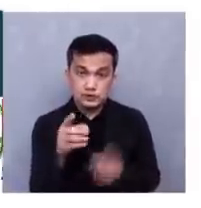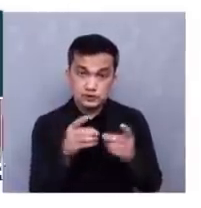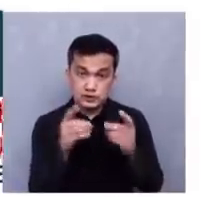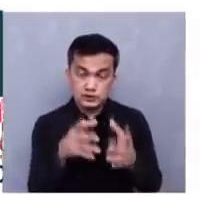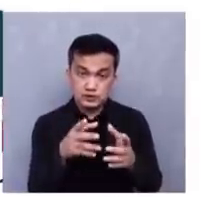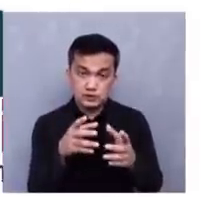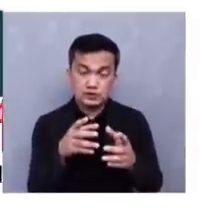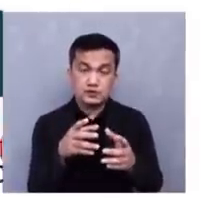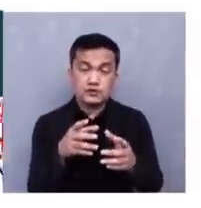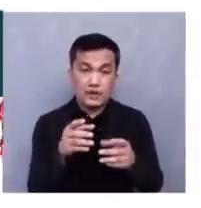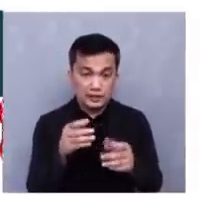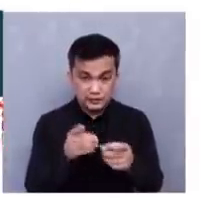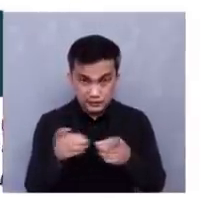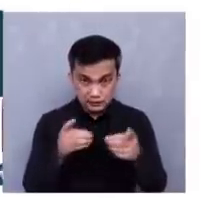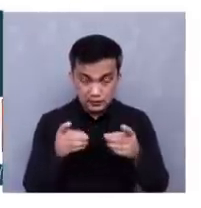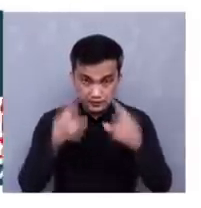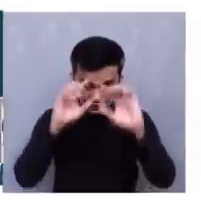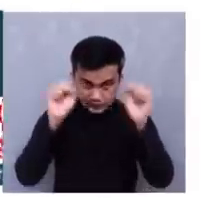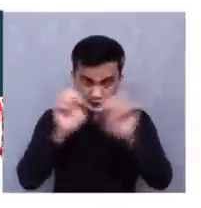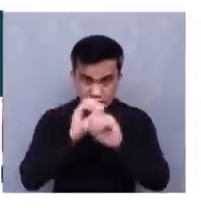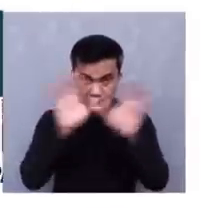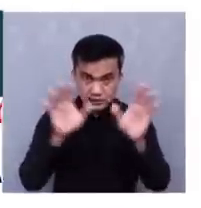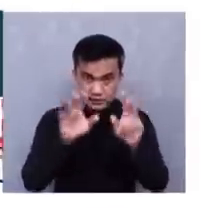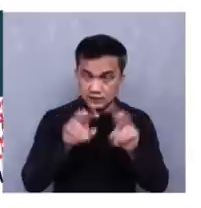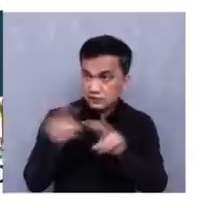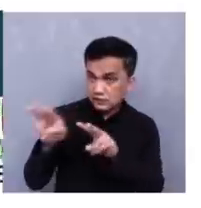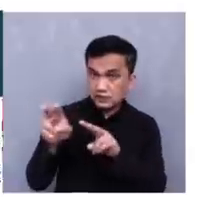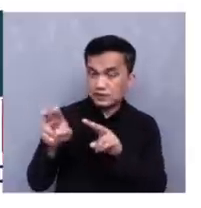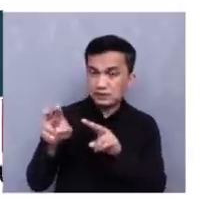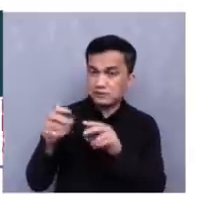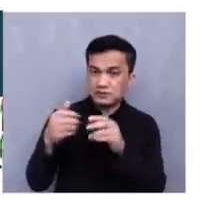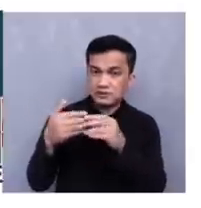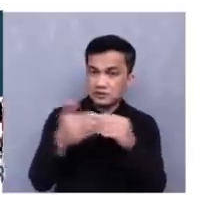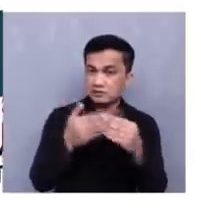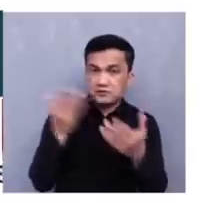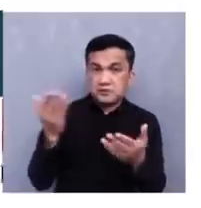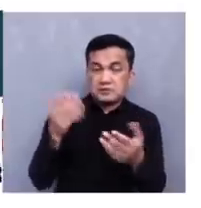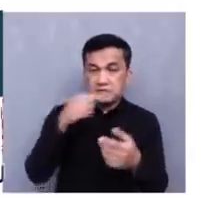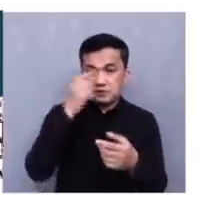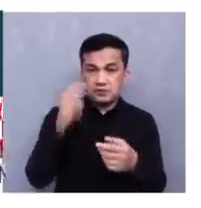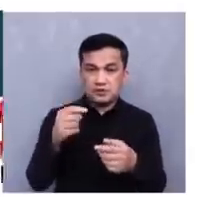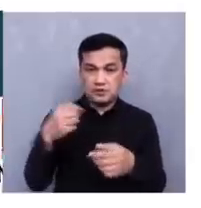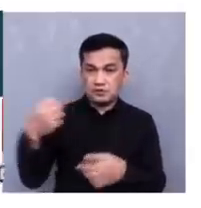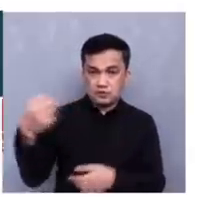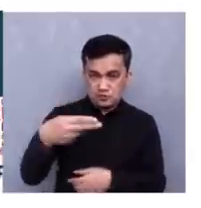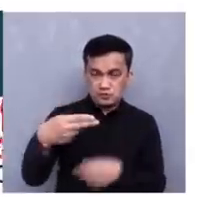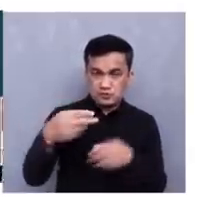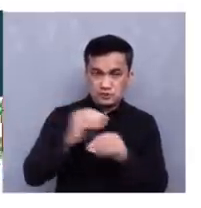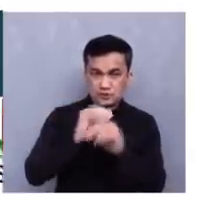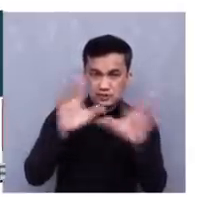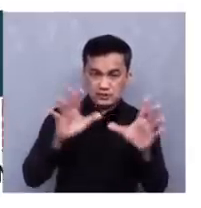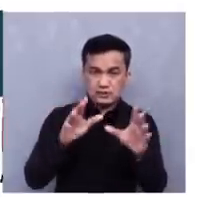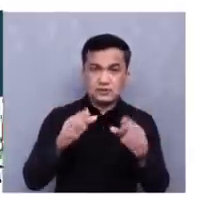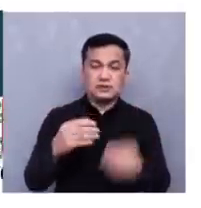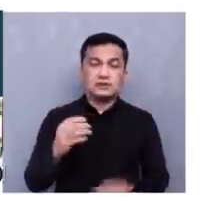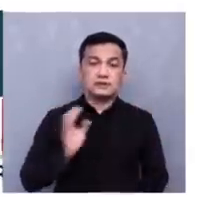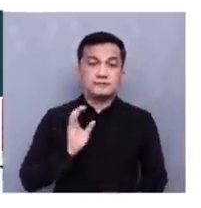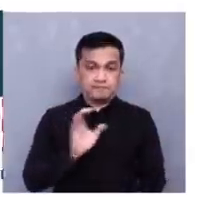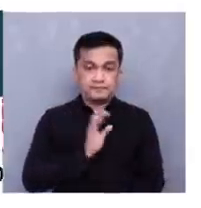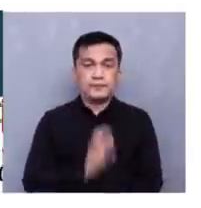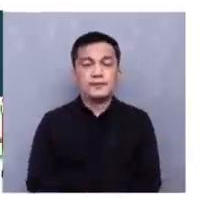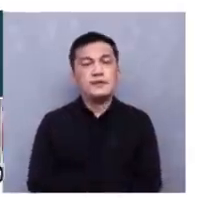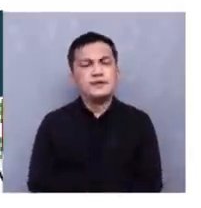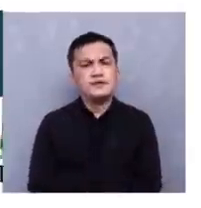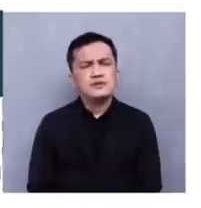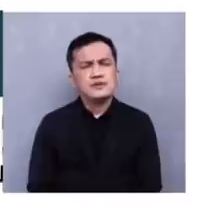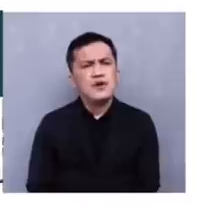is clear. You won't look to him for any leadership anymore, because the marching orders are very clear there at the House of Representatives. But